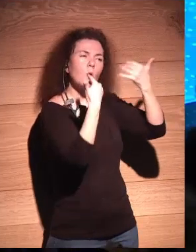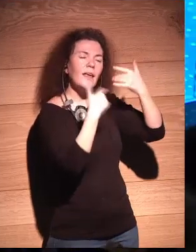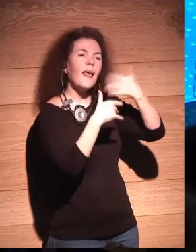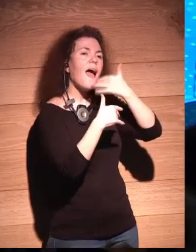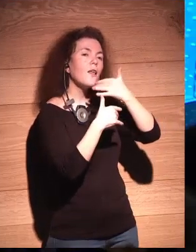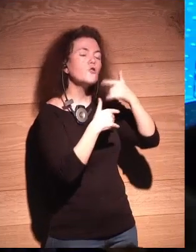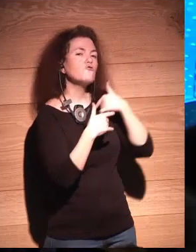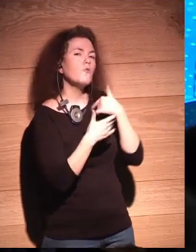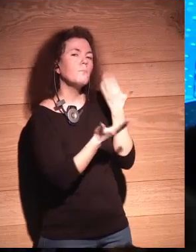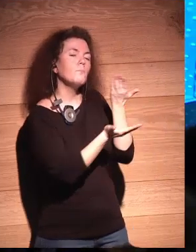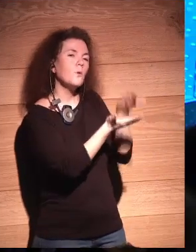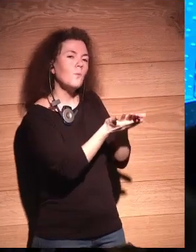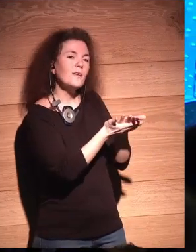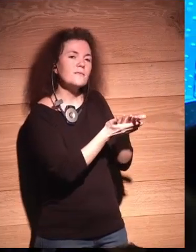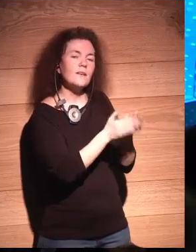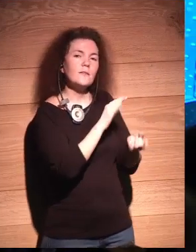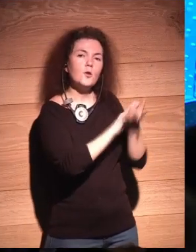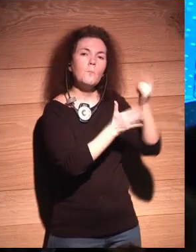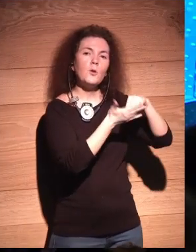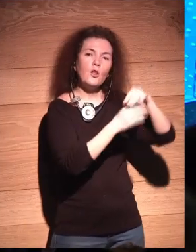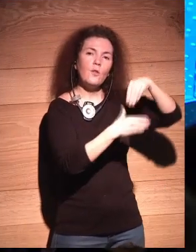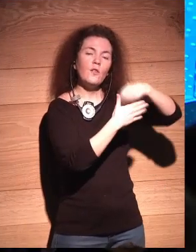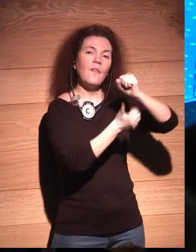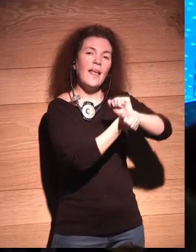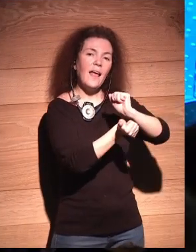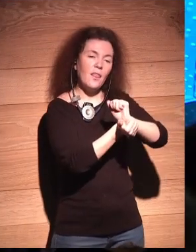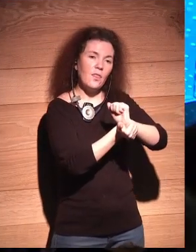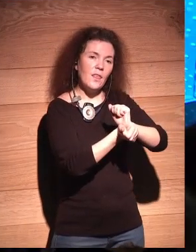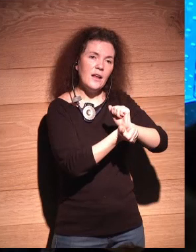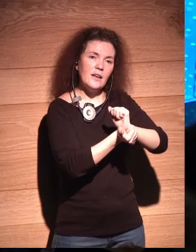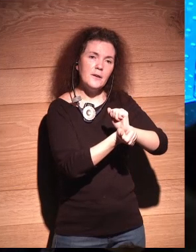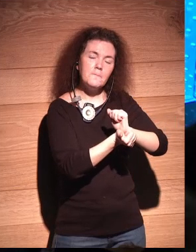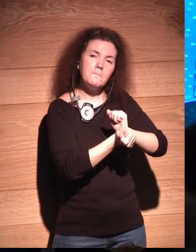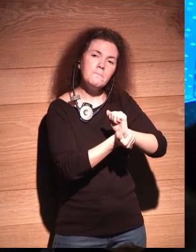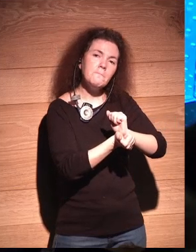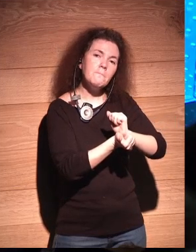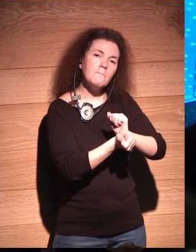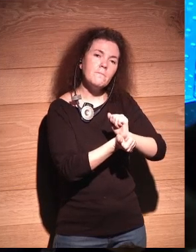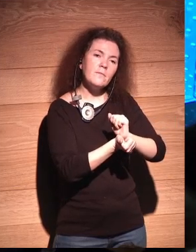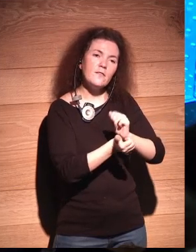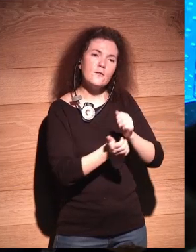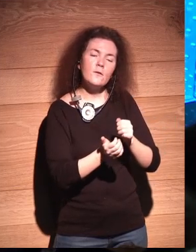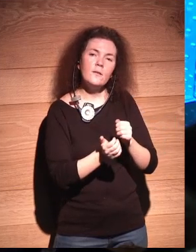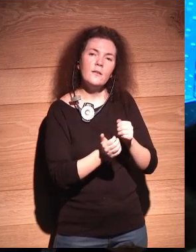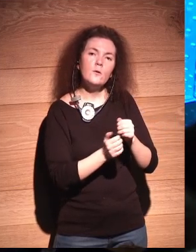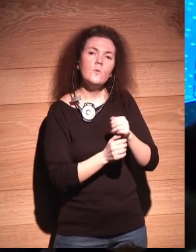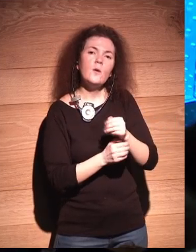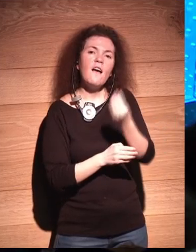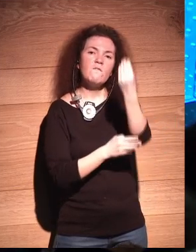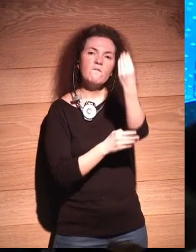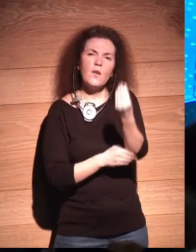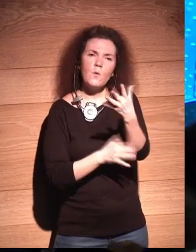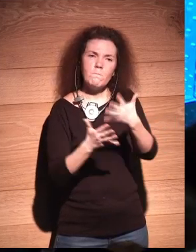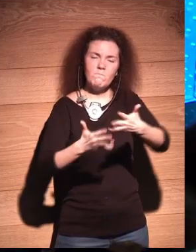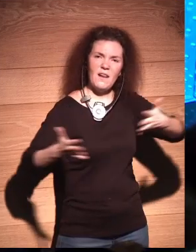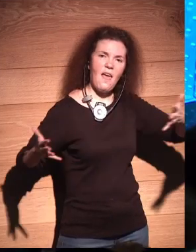prison project that would involve, first of all, one very large figure, and the Park Avenue Armory